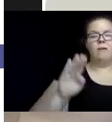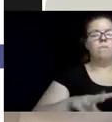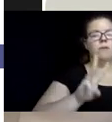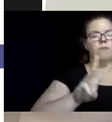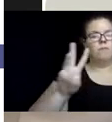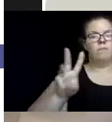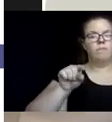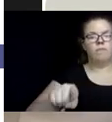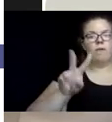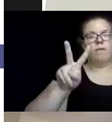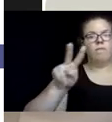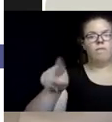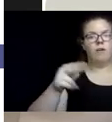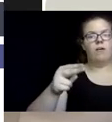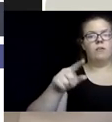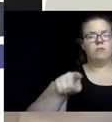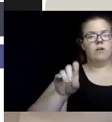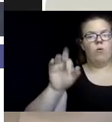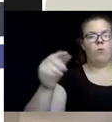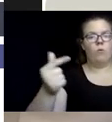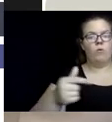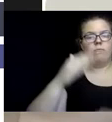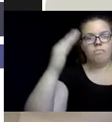www.verahouse.org. Next slide, please.